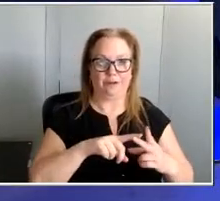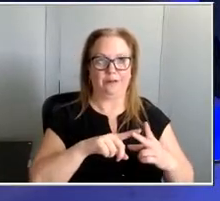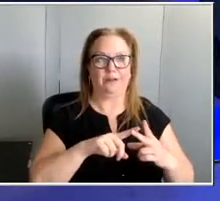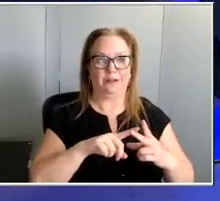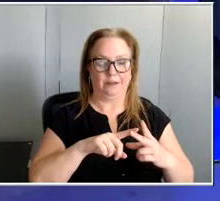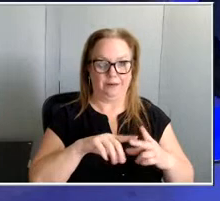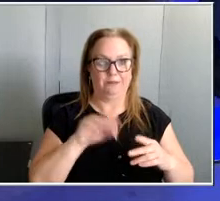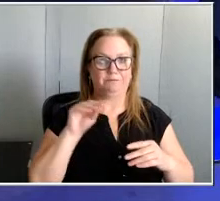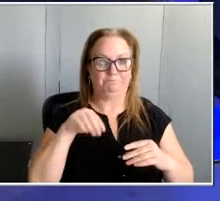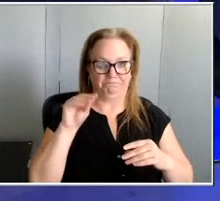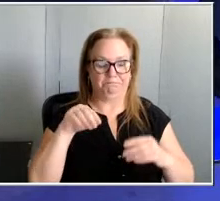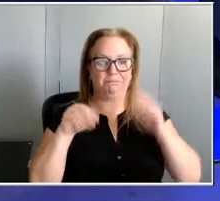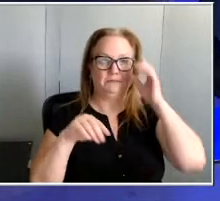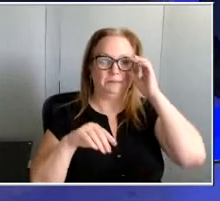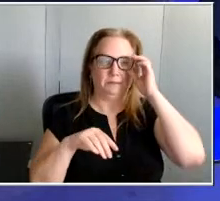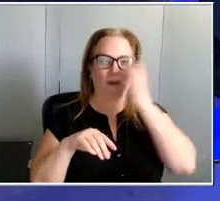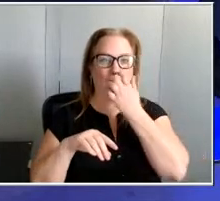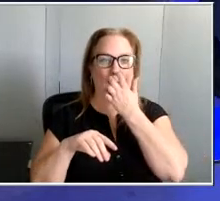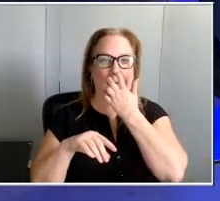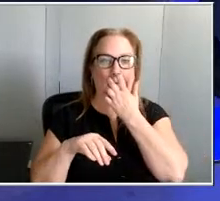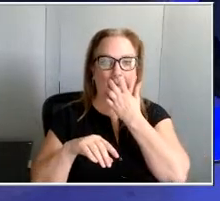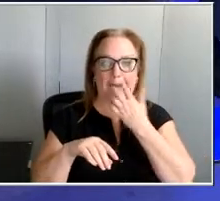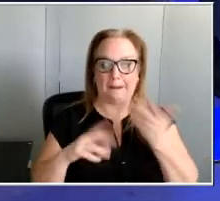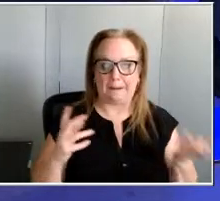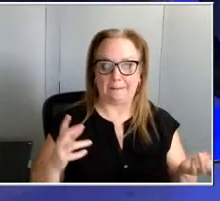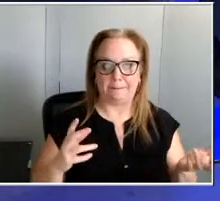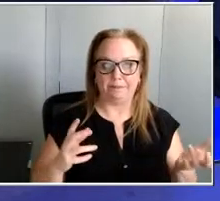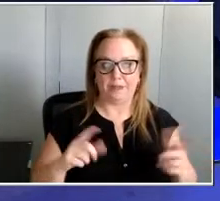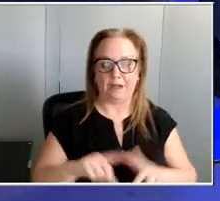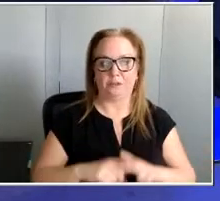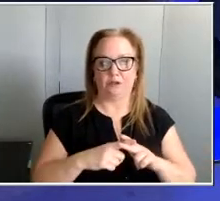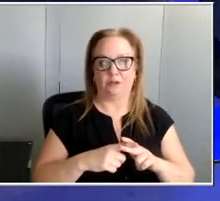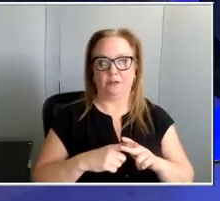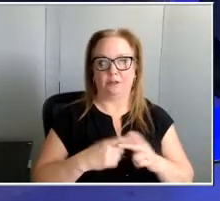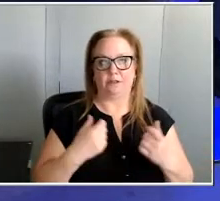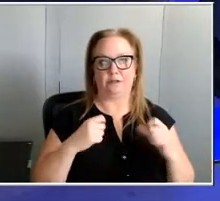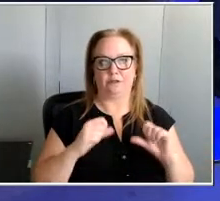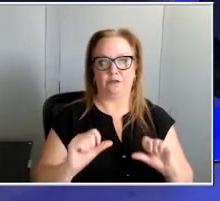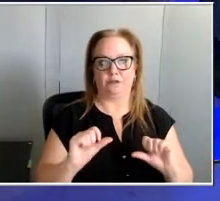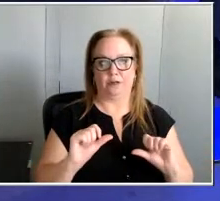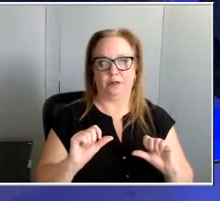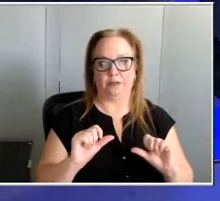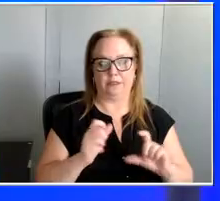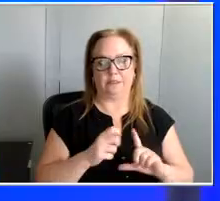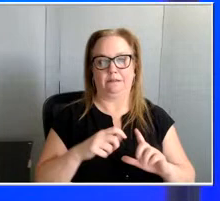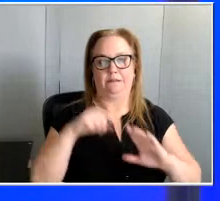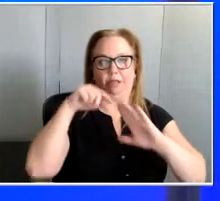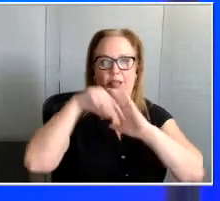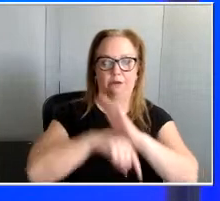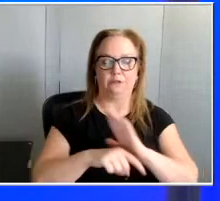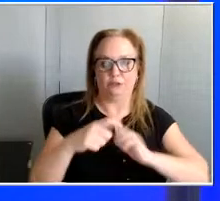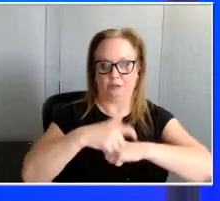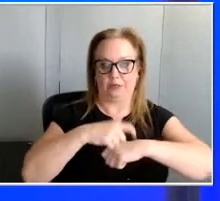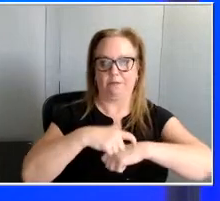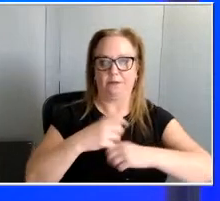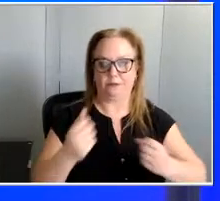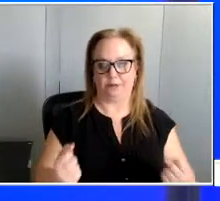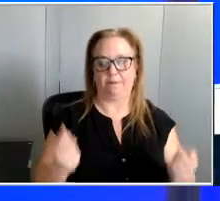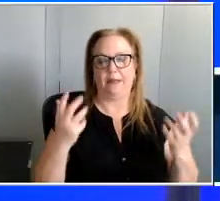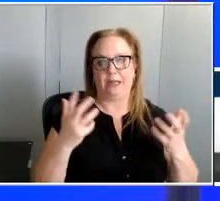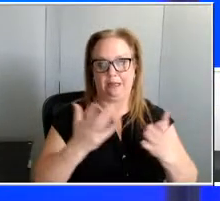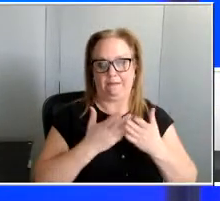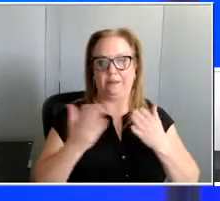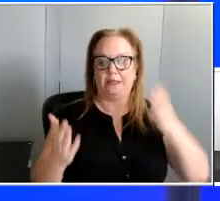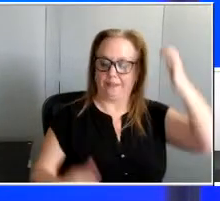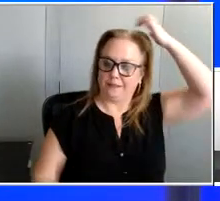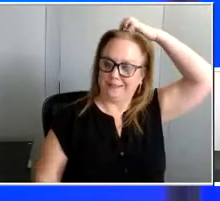Dr. Mosier, I'm going to ask you to start. Yeah, I'll start and try not to take too much time. But yeah, there are a number of things. You like to